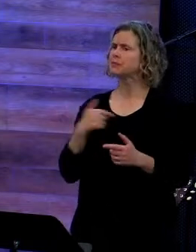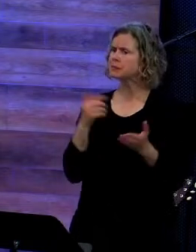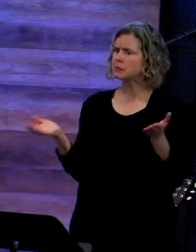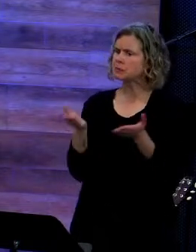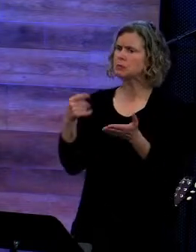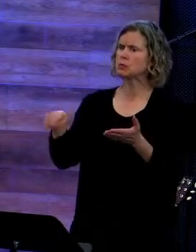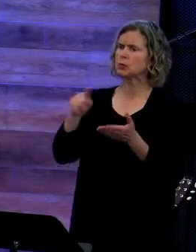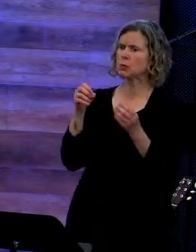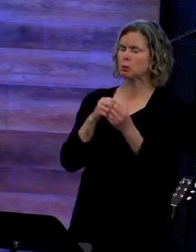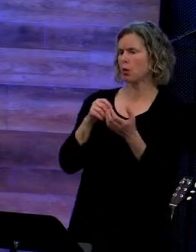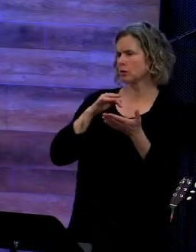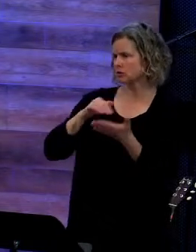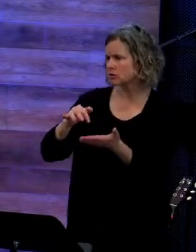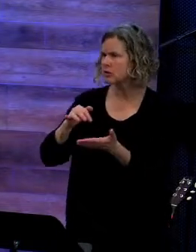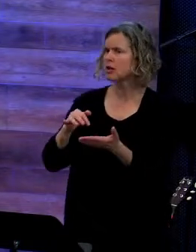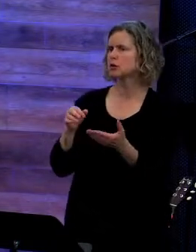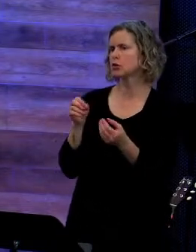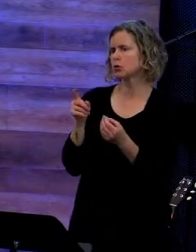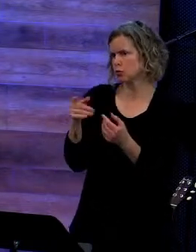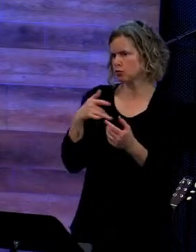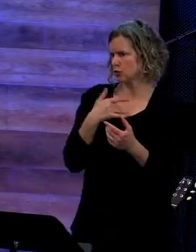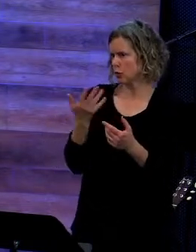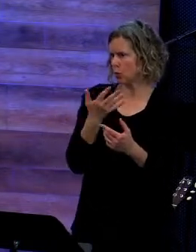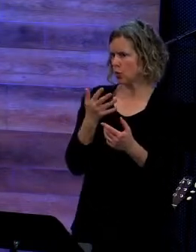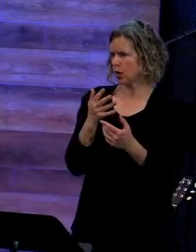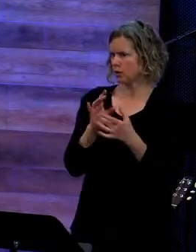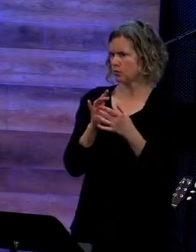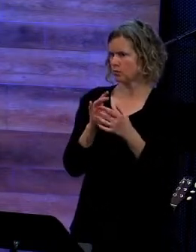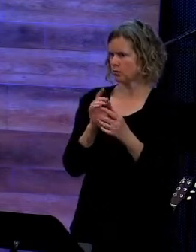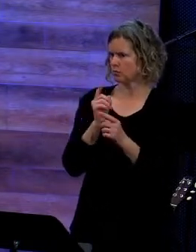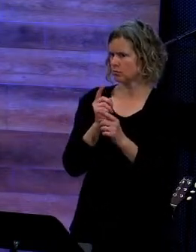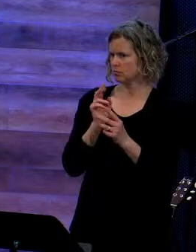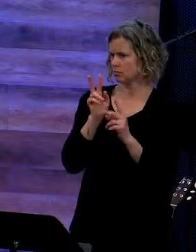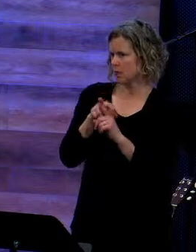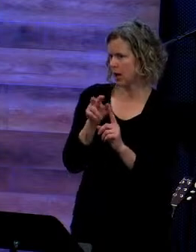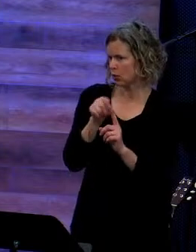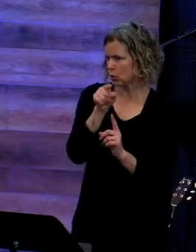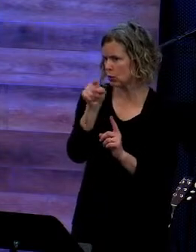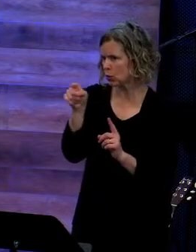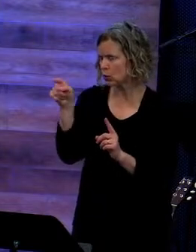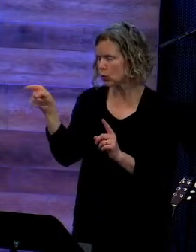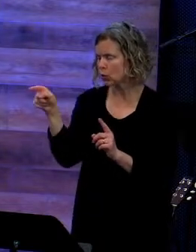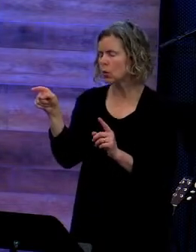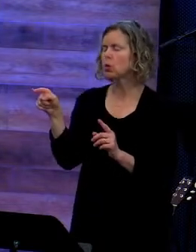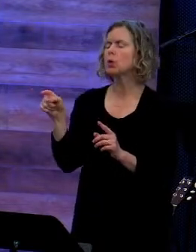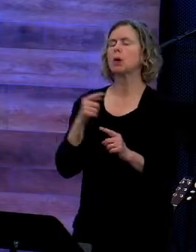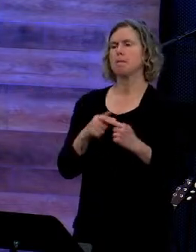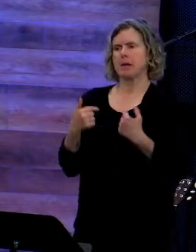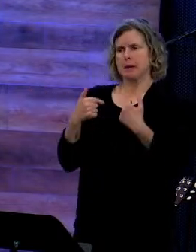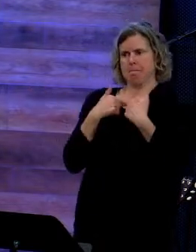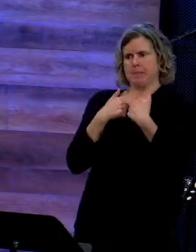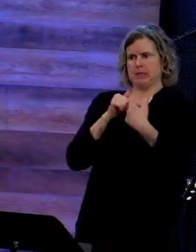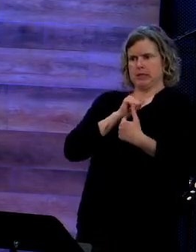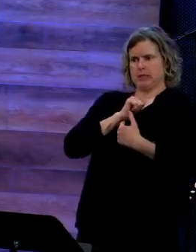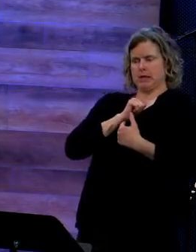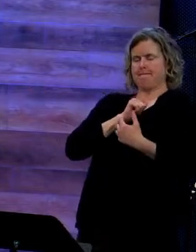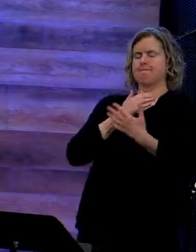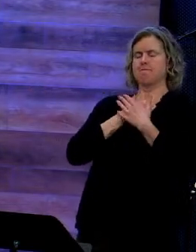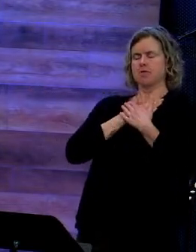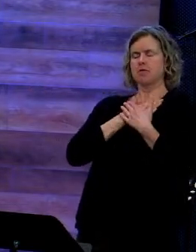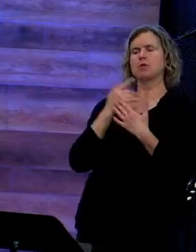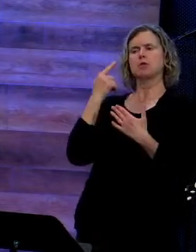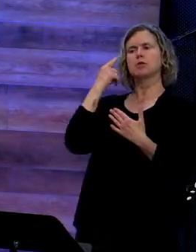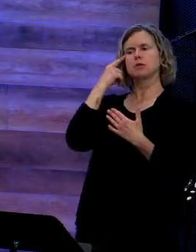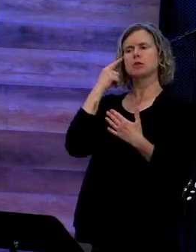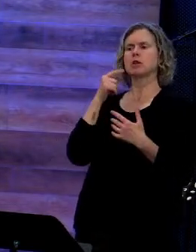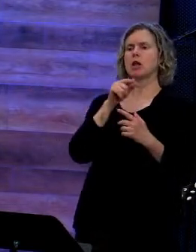your conscience lies. For me personally, because we are not under the covenant of Moses, but under the new covenant of